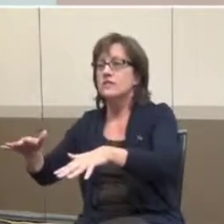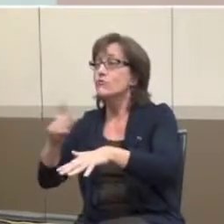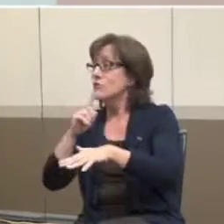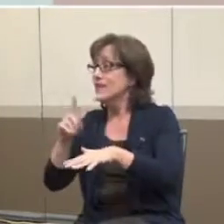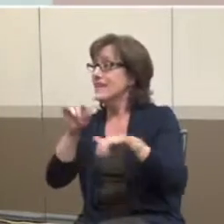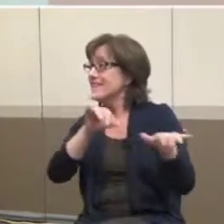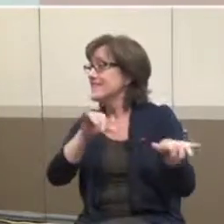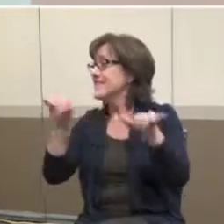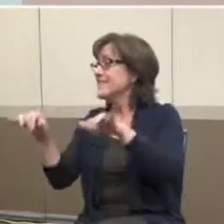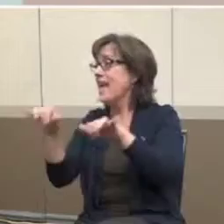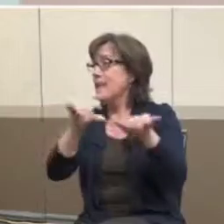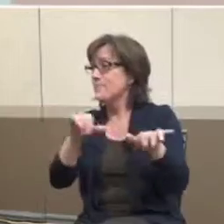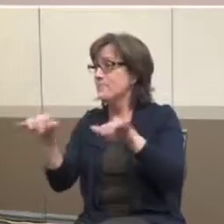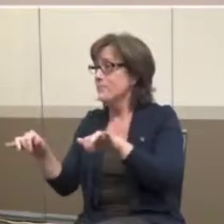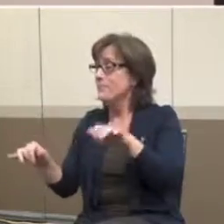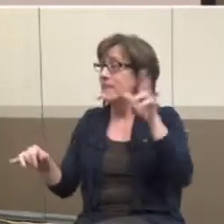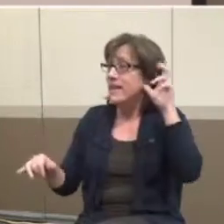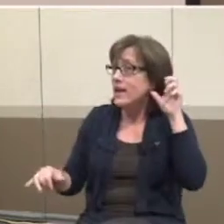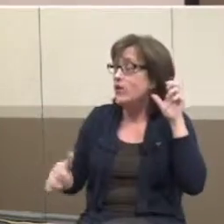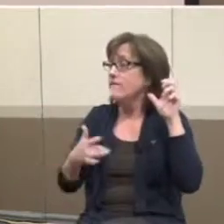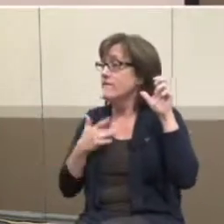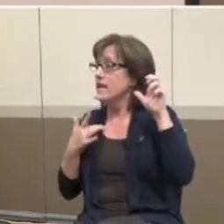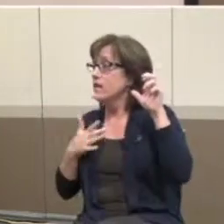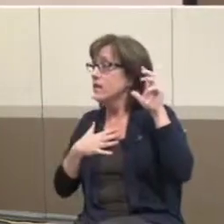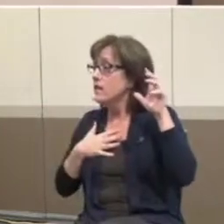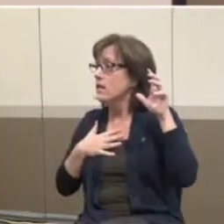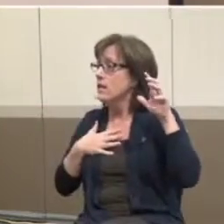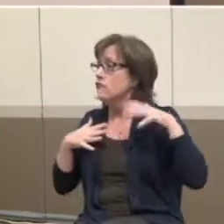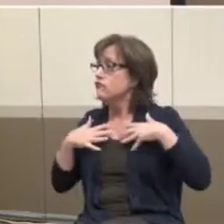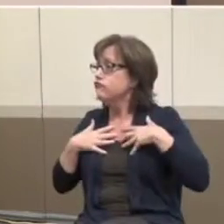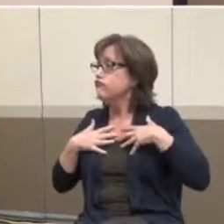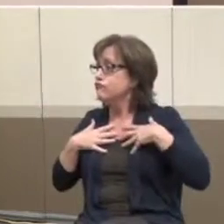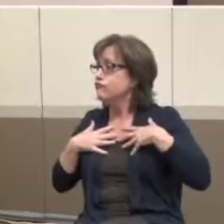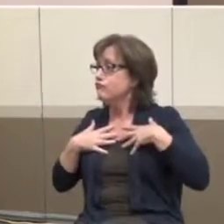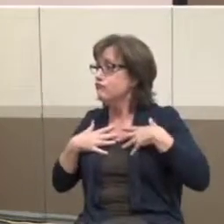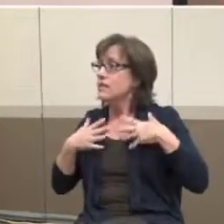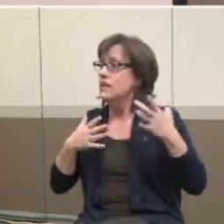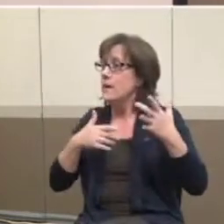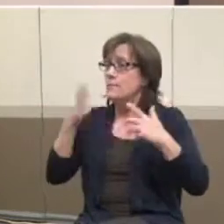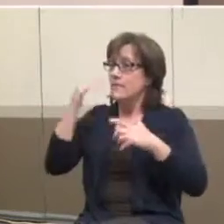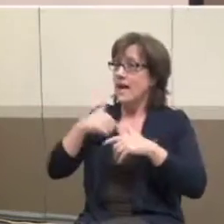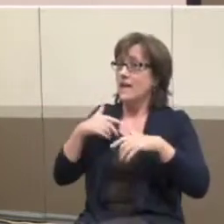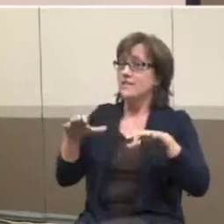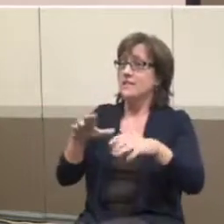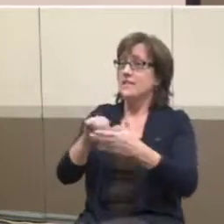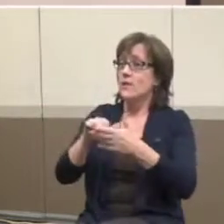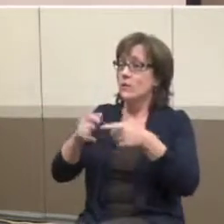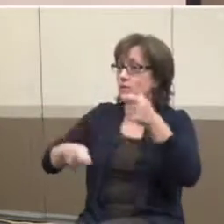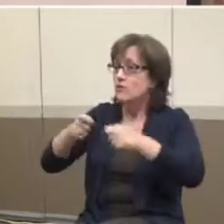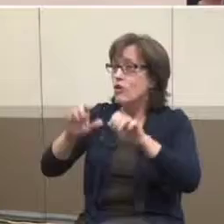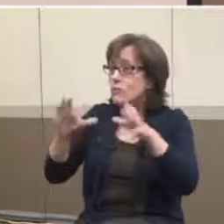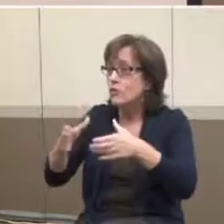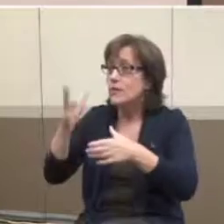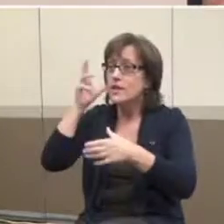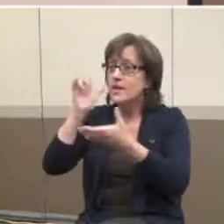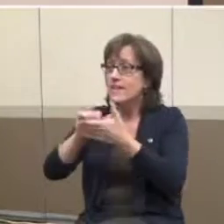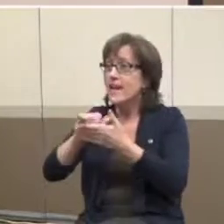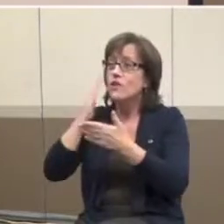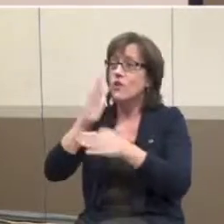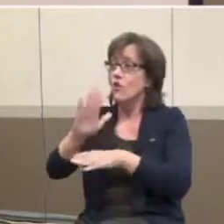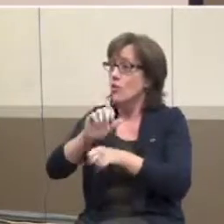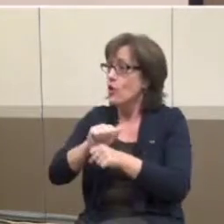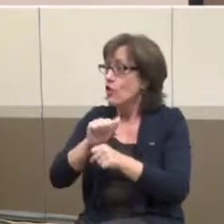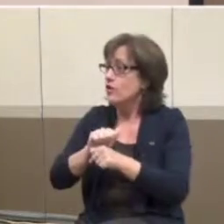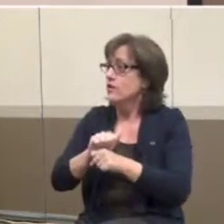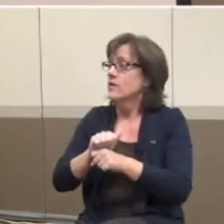same thing. This, to me, I had heard about her before wanting to do my drum group, but hearing that, knowing the work that she